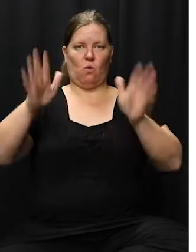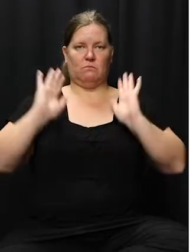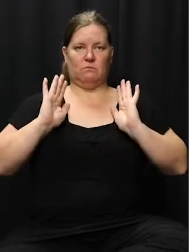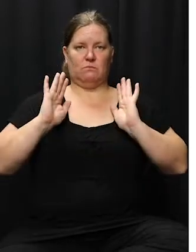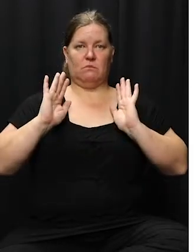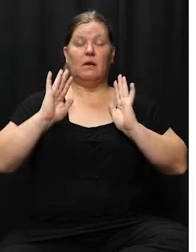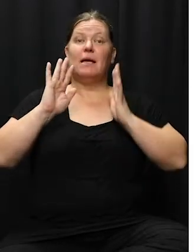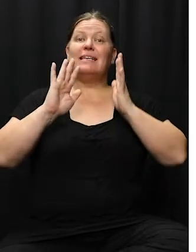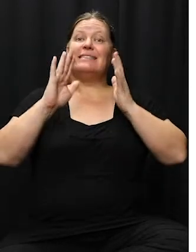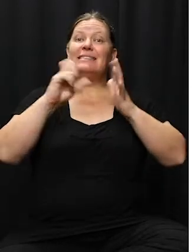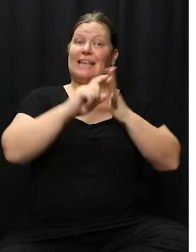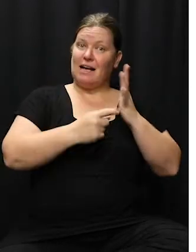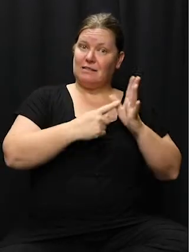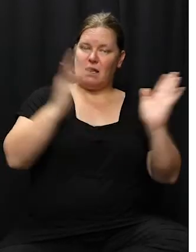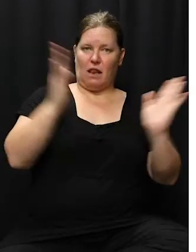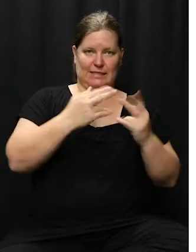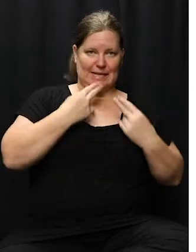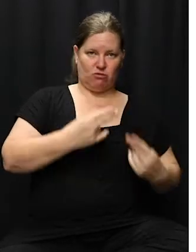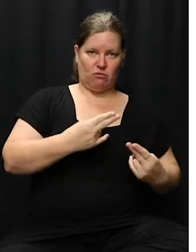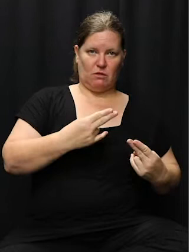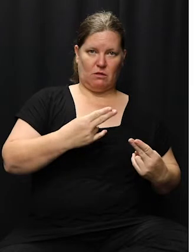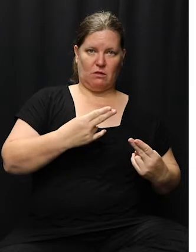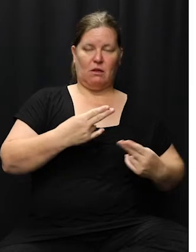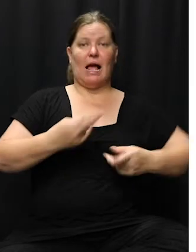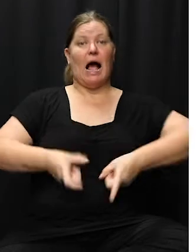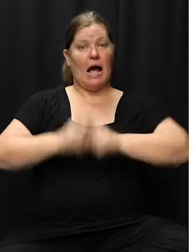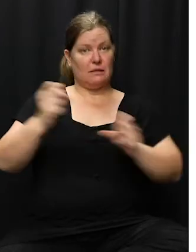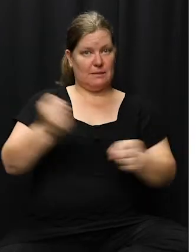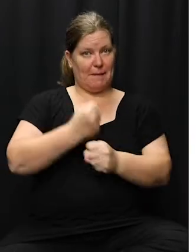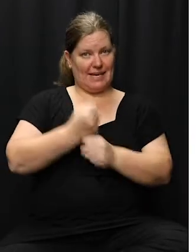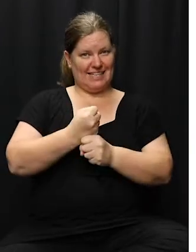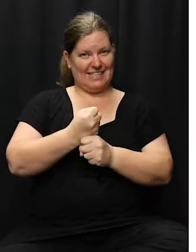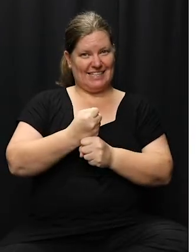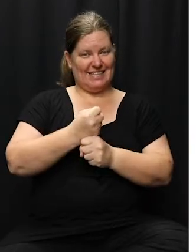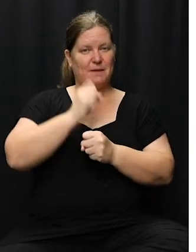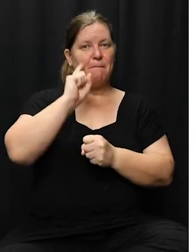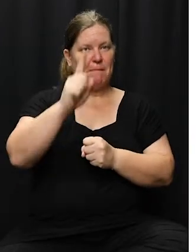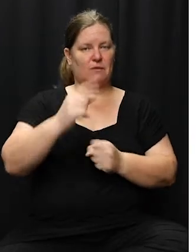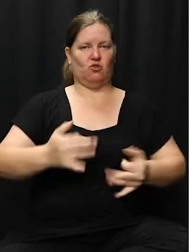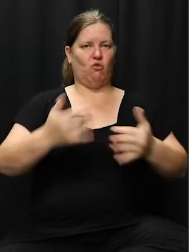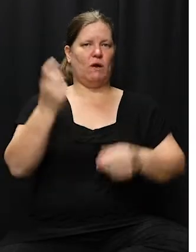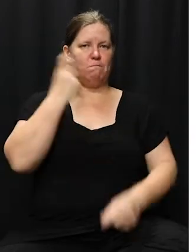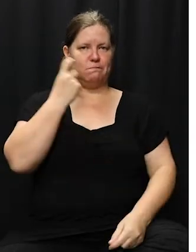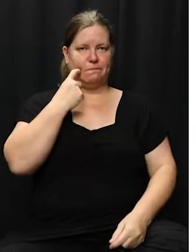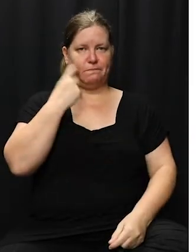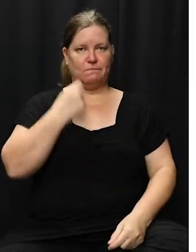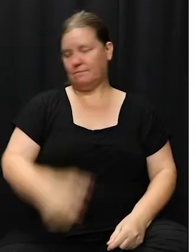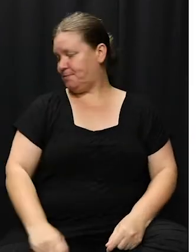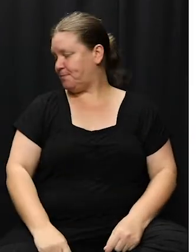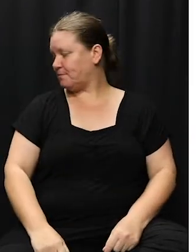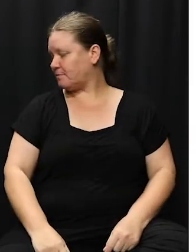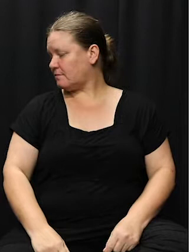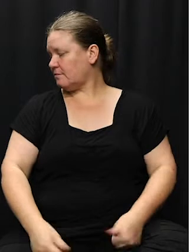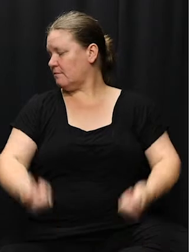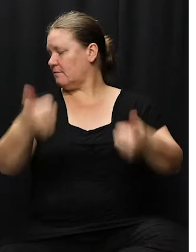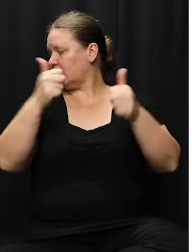So it means the score time, it's just automatic. So the data is less natural and it's harder to make, but the